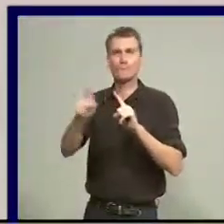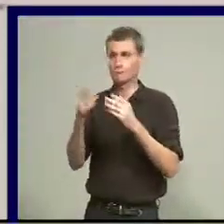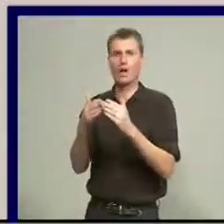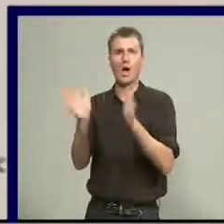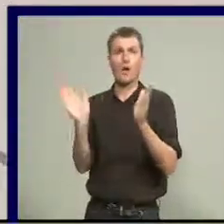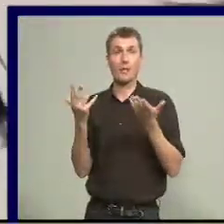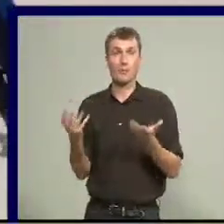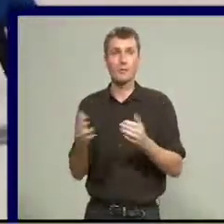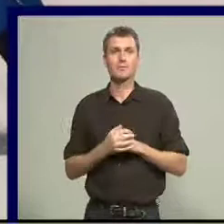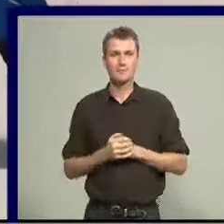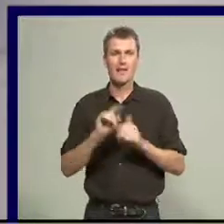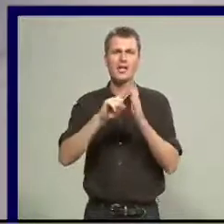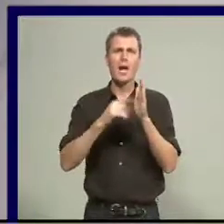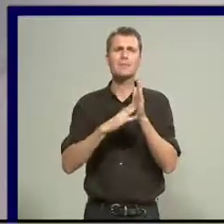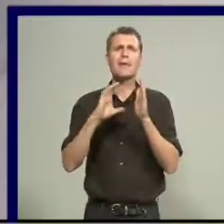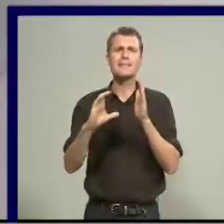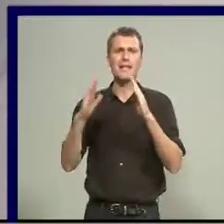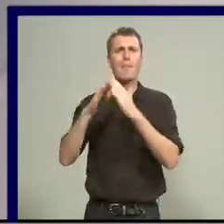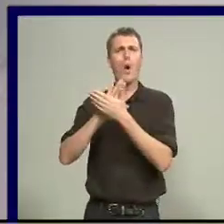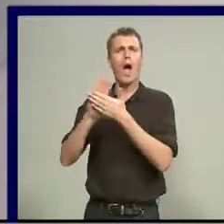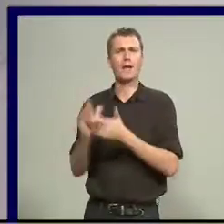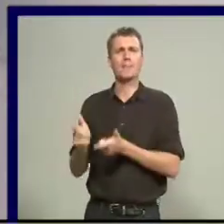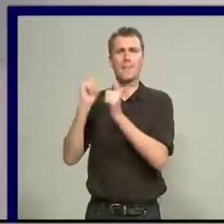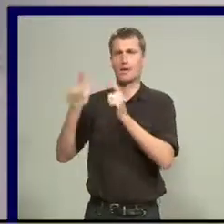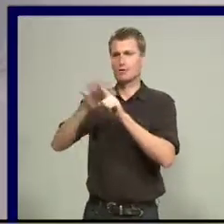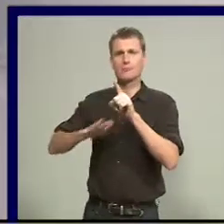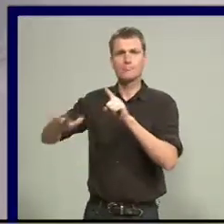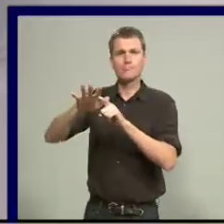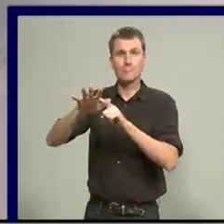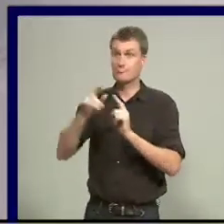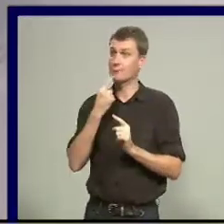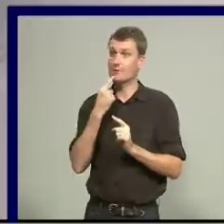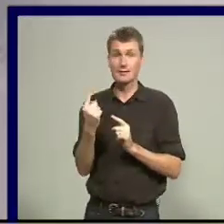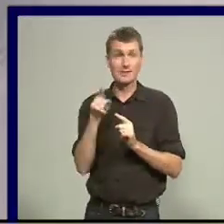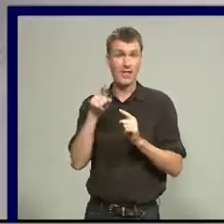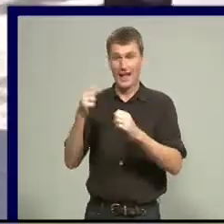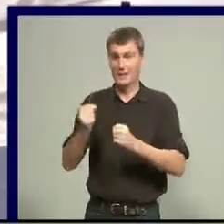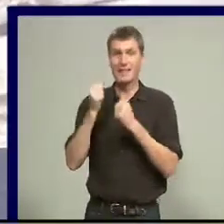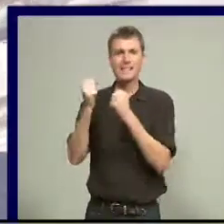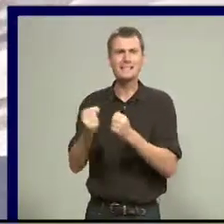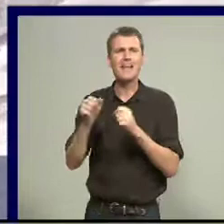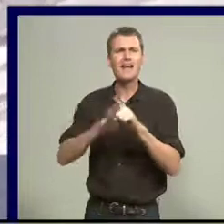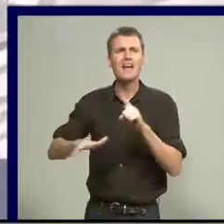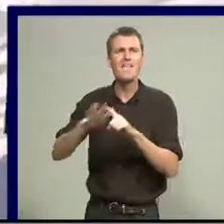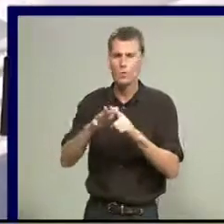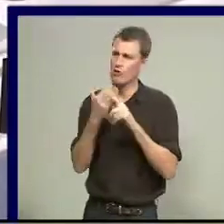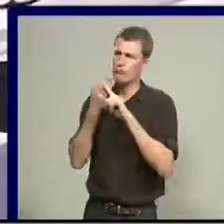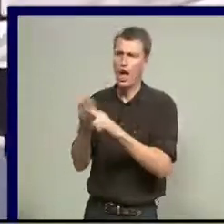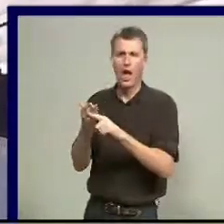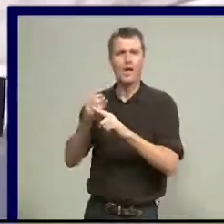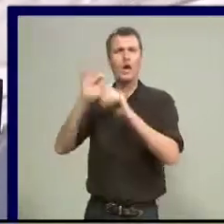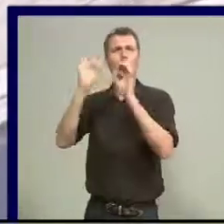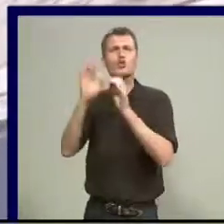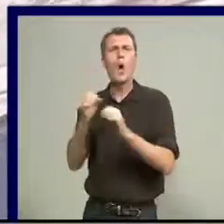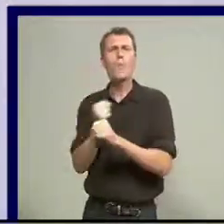gates open. James McKenzie, Mount Hutt's area manager, says the ski resort is relying on snowmakers to keep them